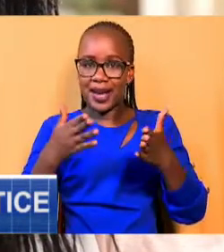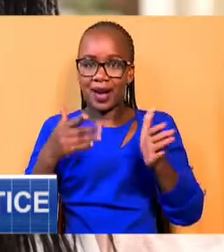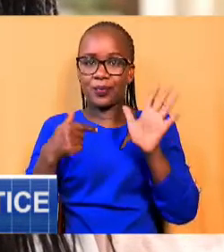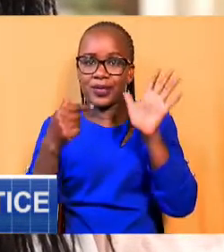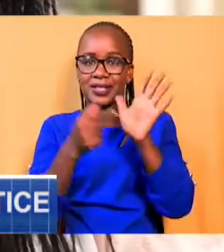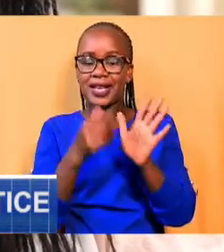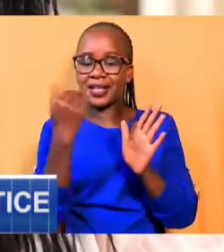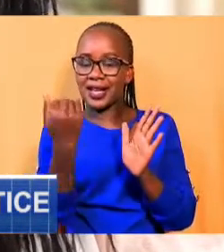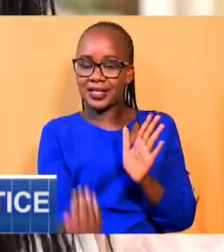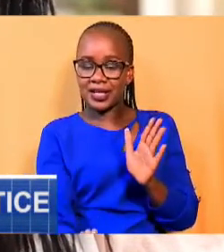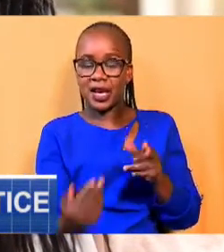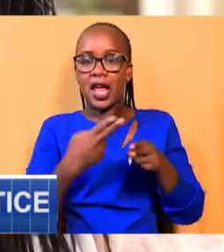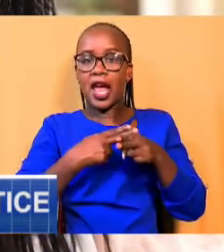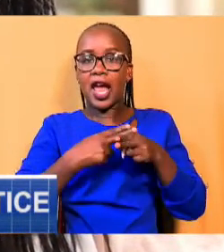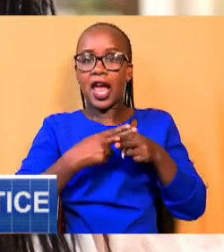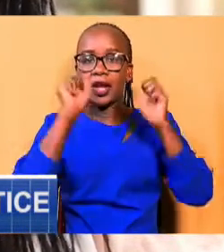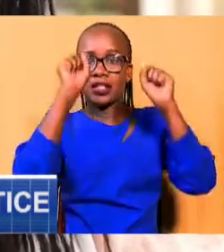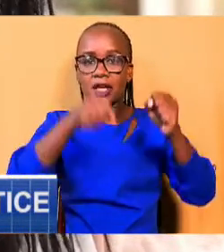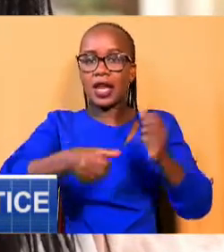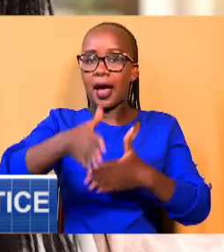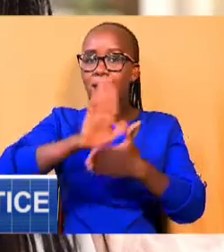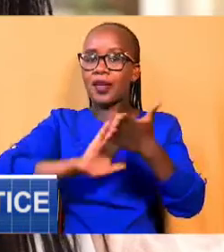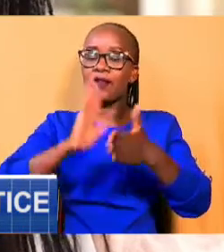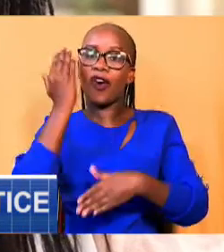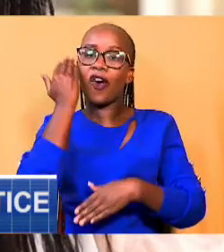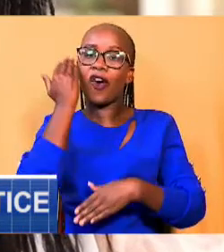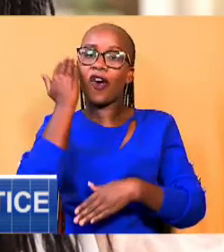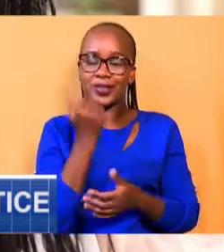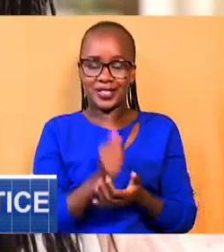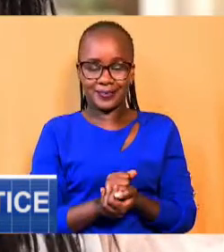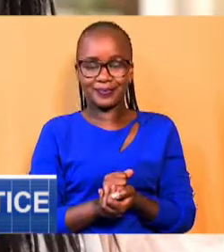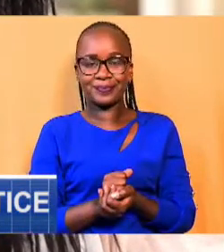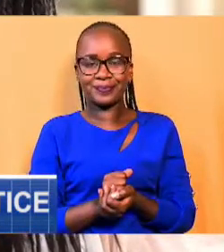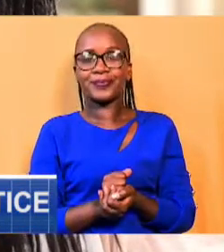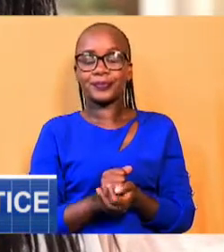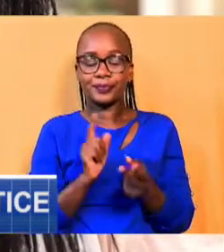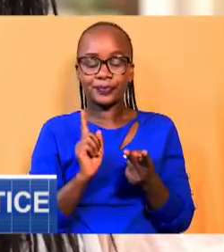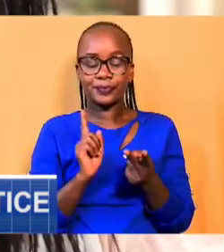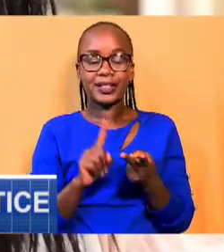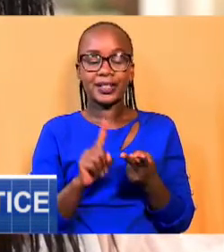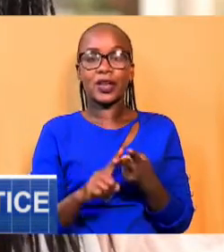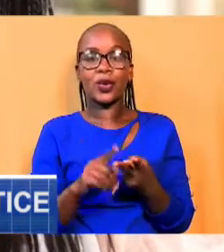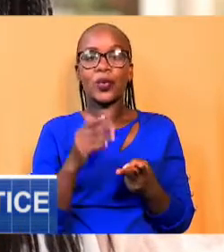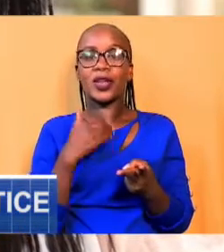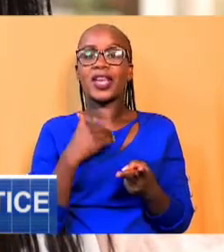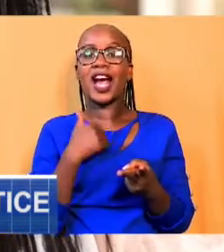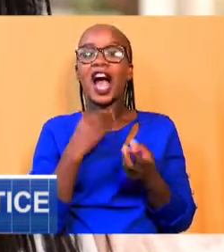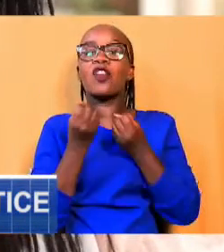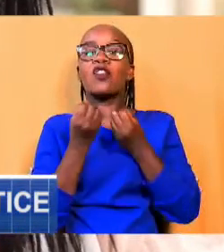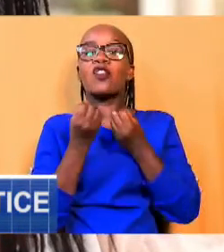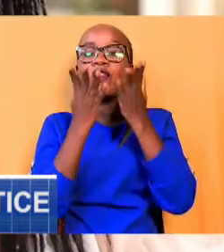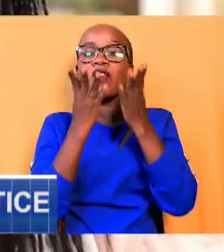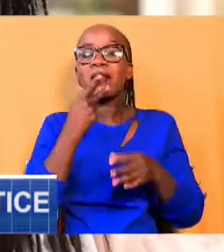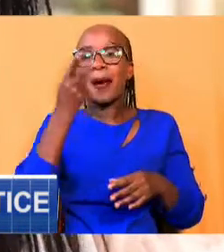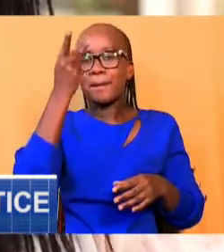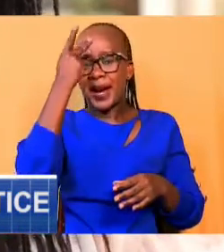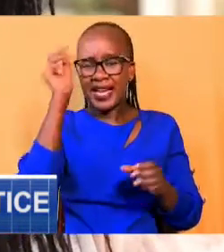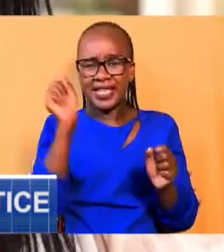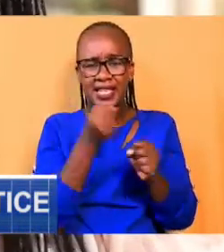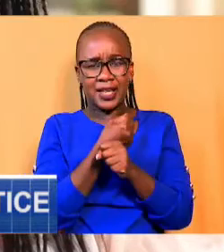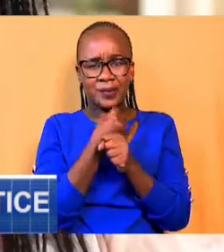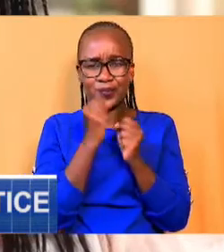to present this child as soon as possible before the court. And secondly, you have to inform their